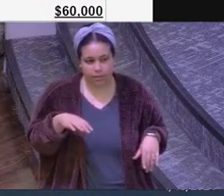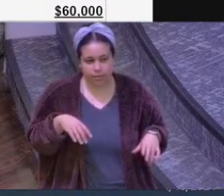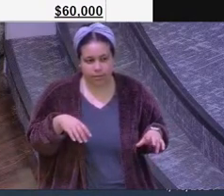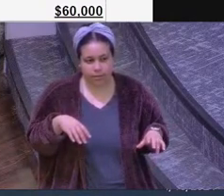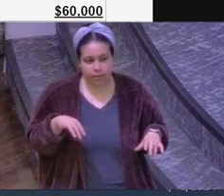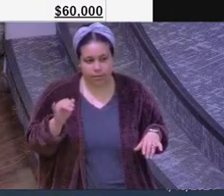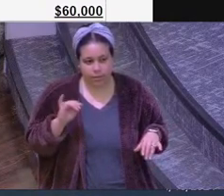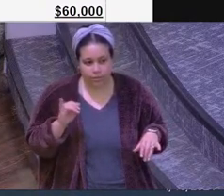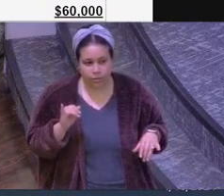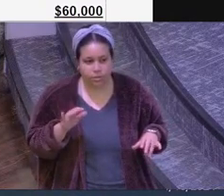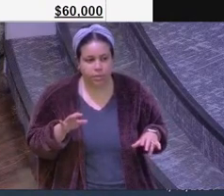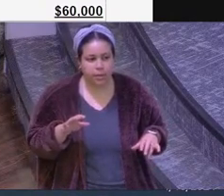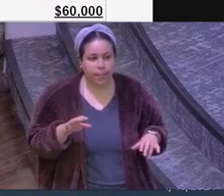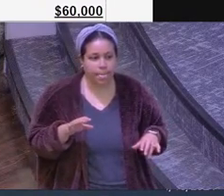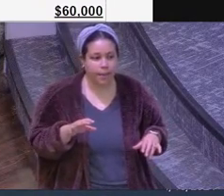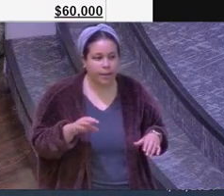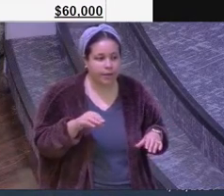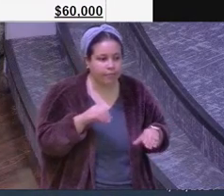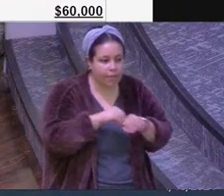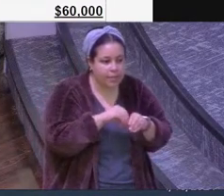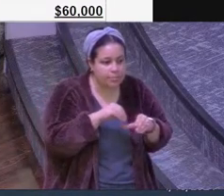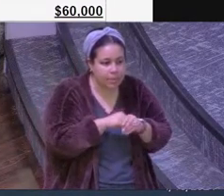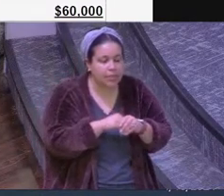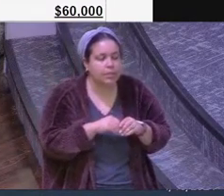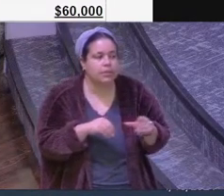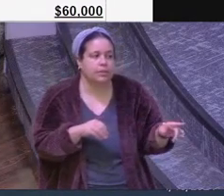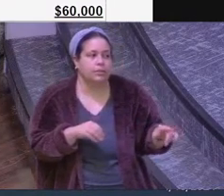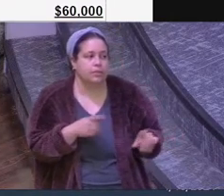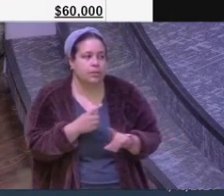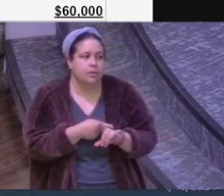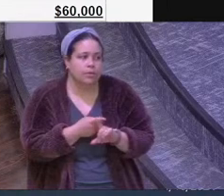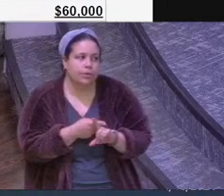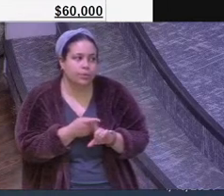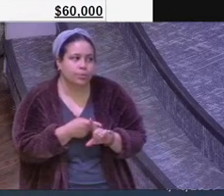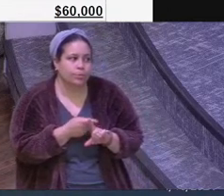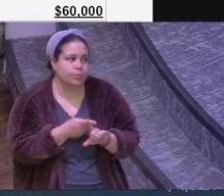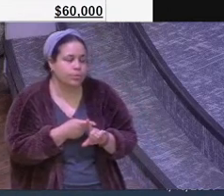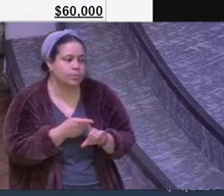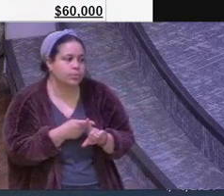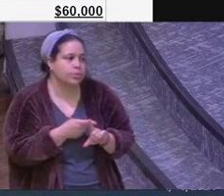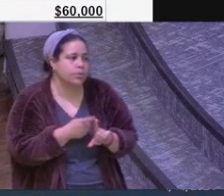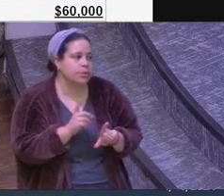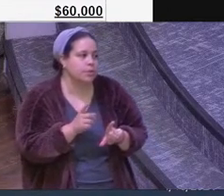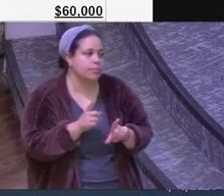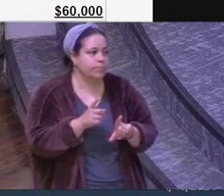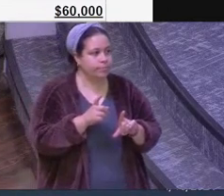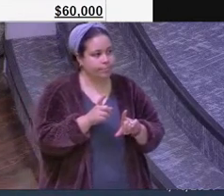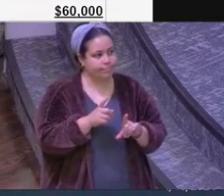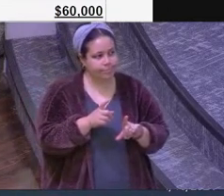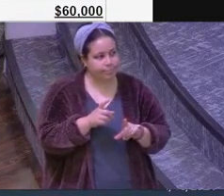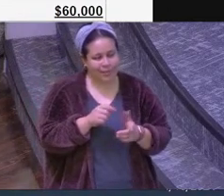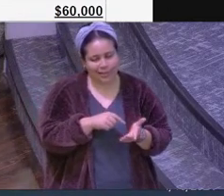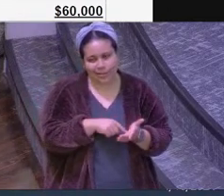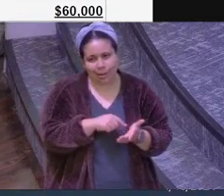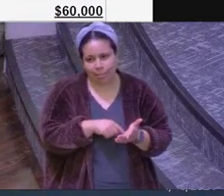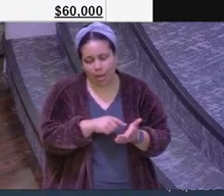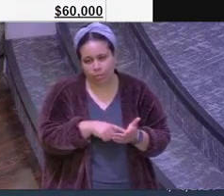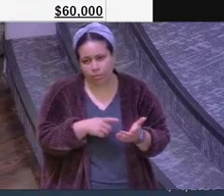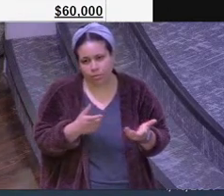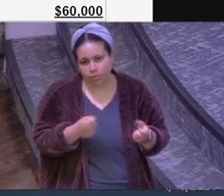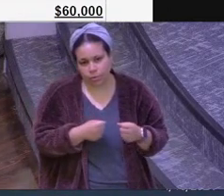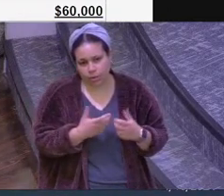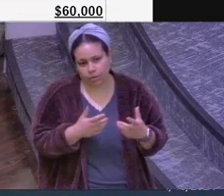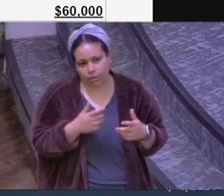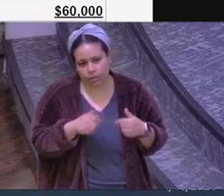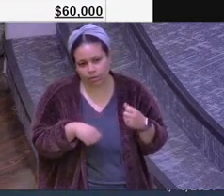income or investment income. Rentals is just various miscellaneous rentals. It doesn't amount to a whole lot. This year